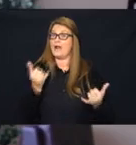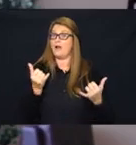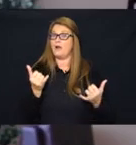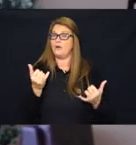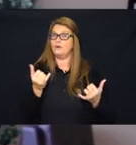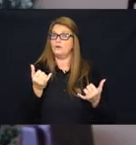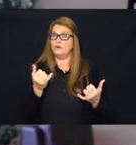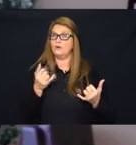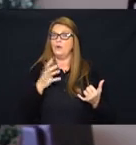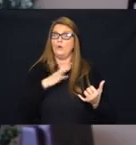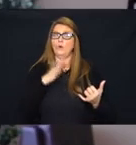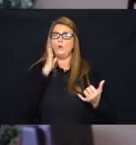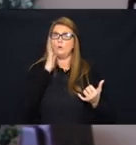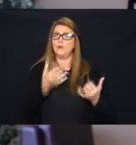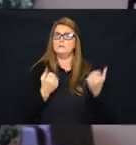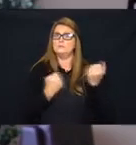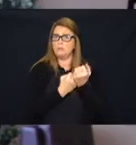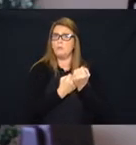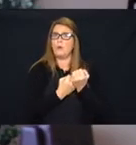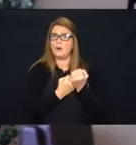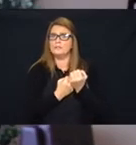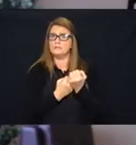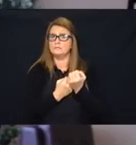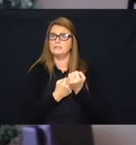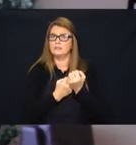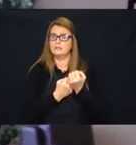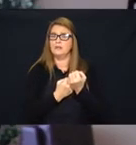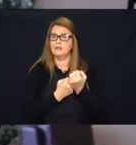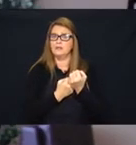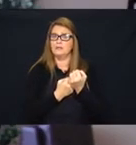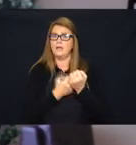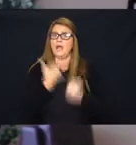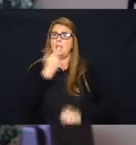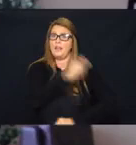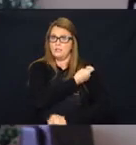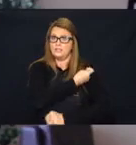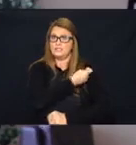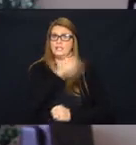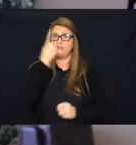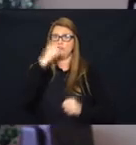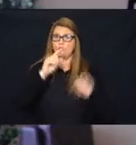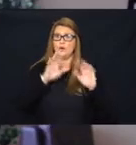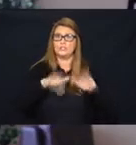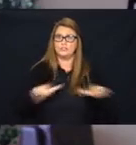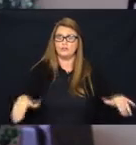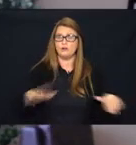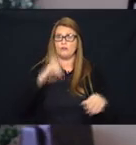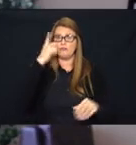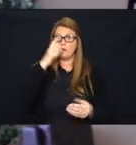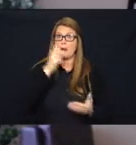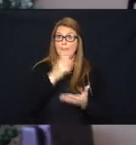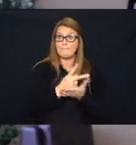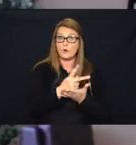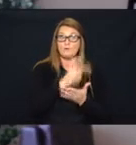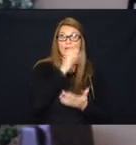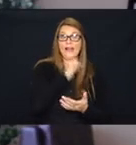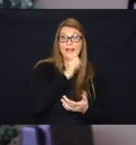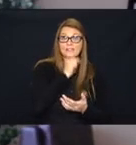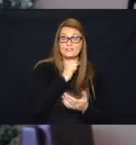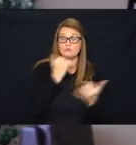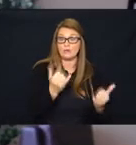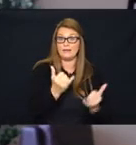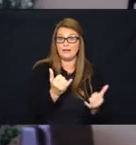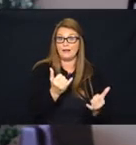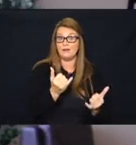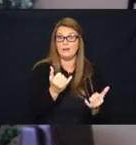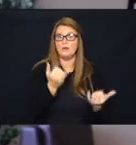strong advocates for consideration of immunization in all the approved age categories. We